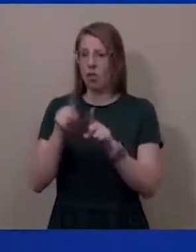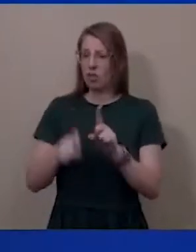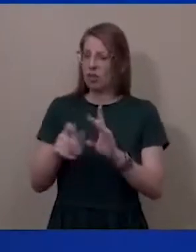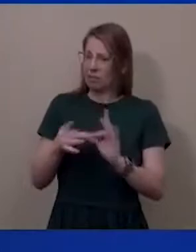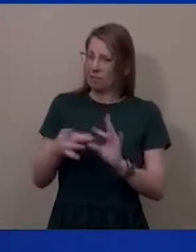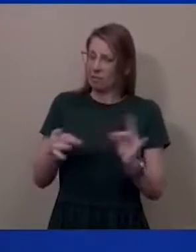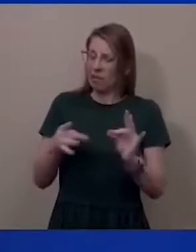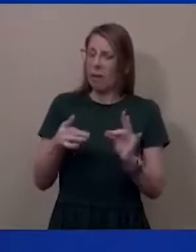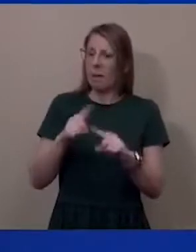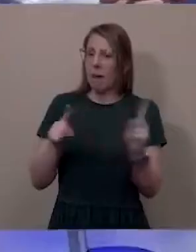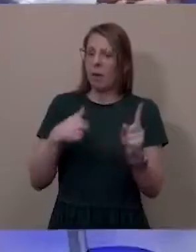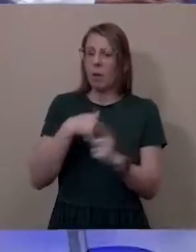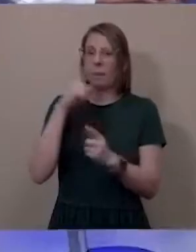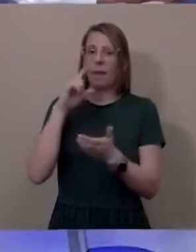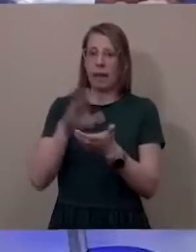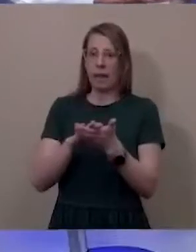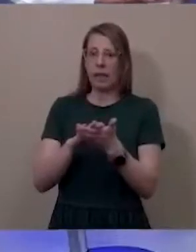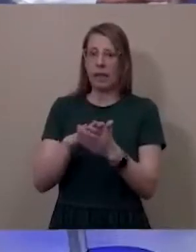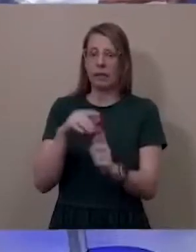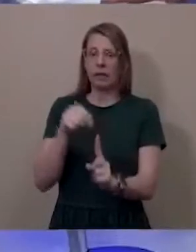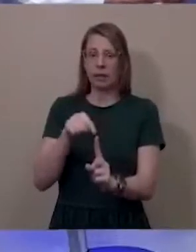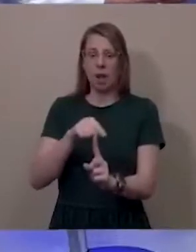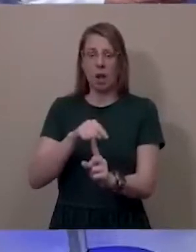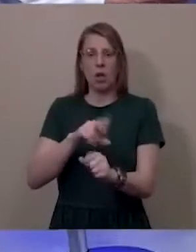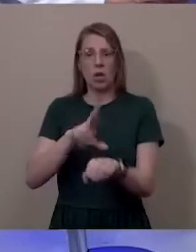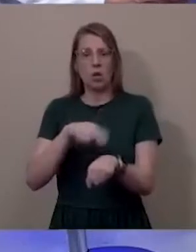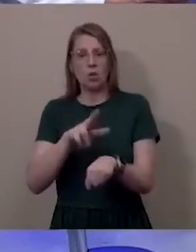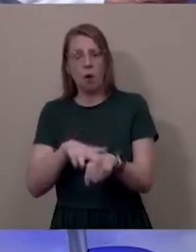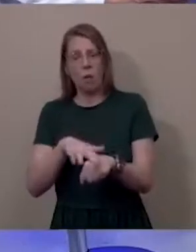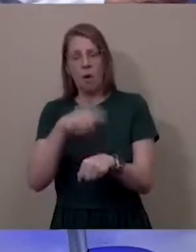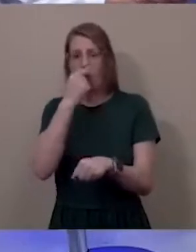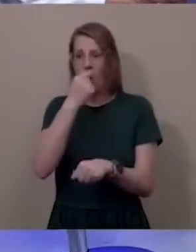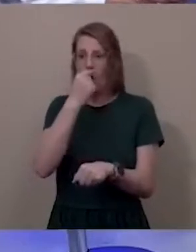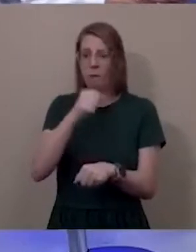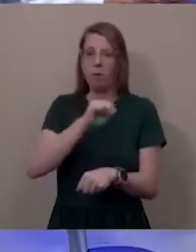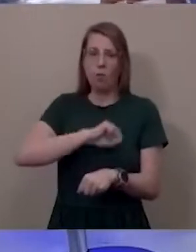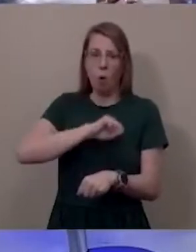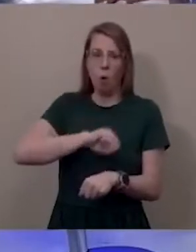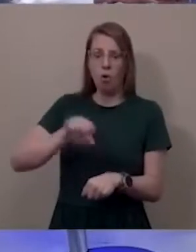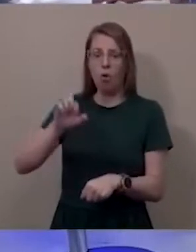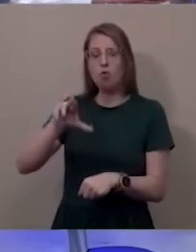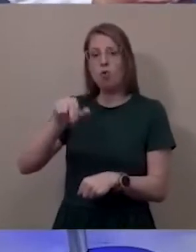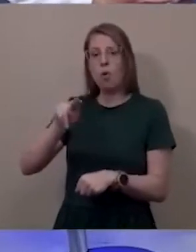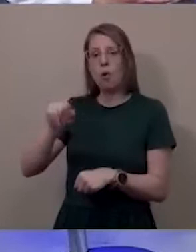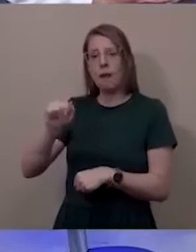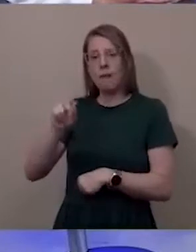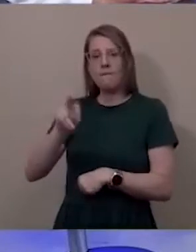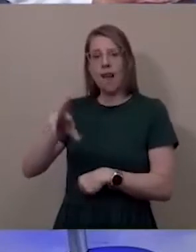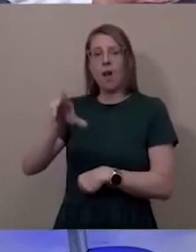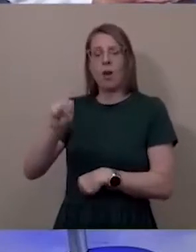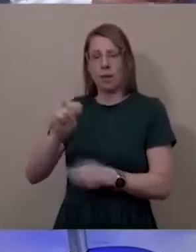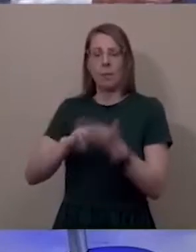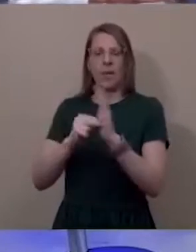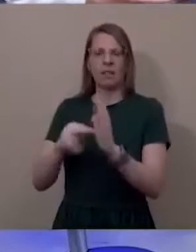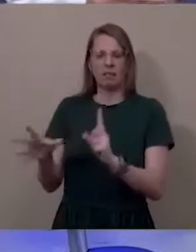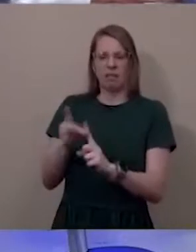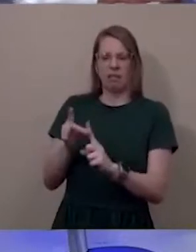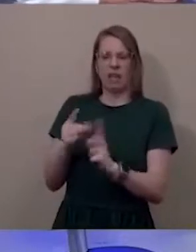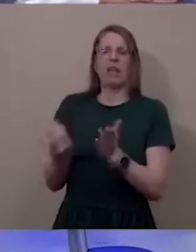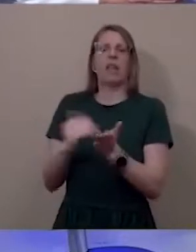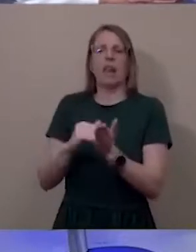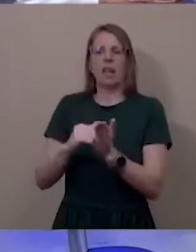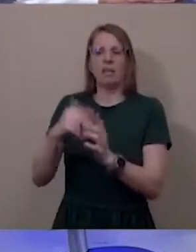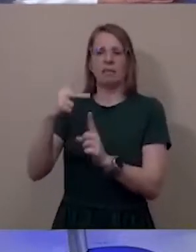do believe, based on the nature of normal cough and cold coronaviruses, and we know that you can be reinfected with those in a few